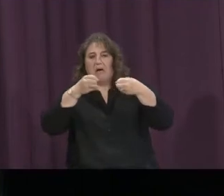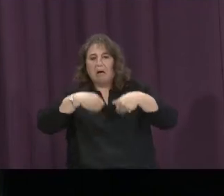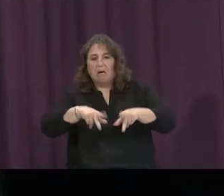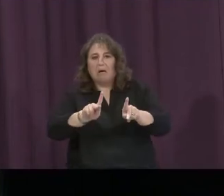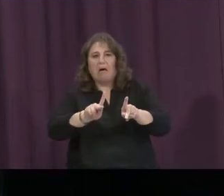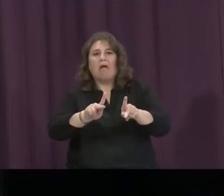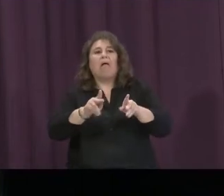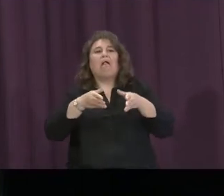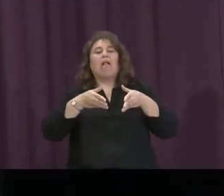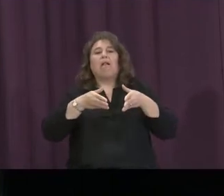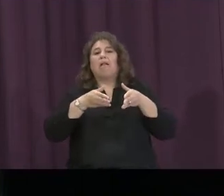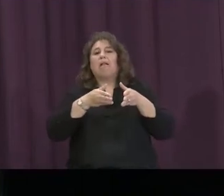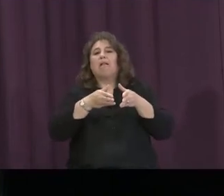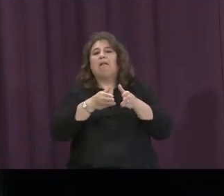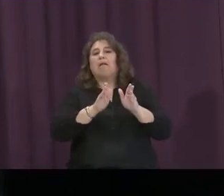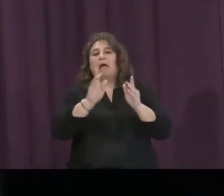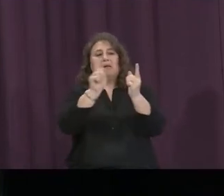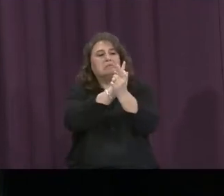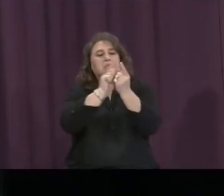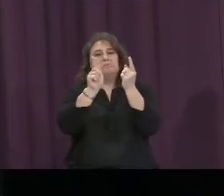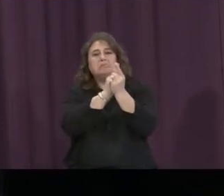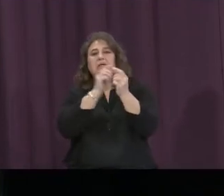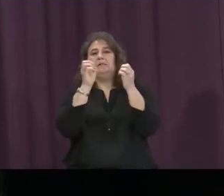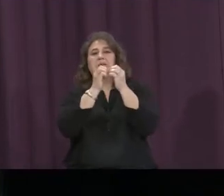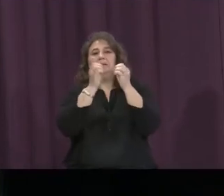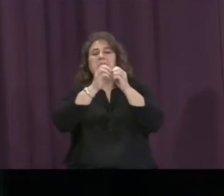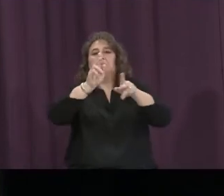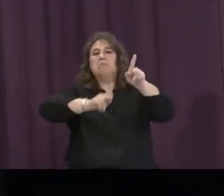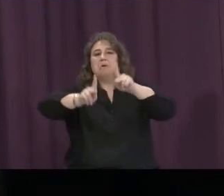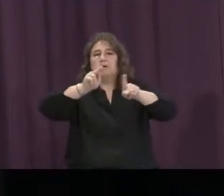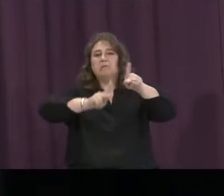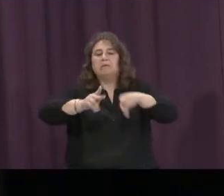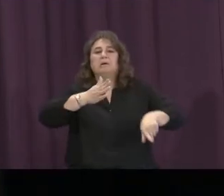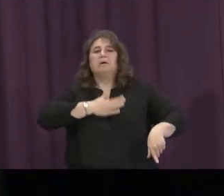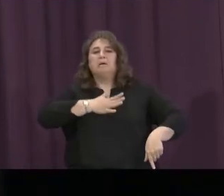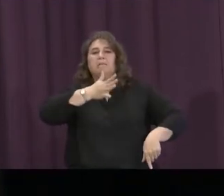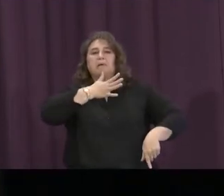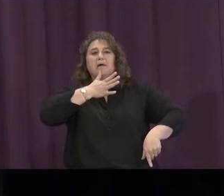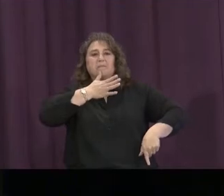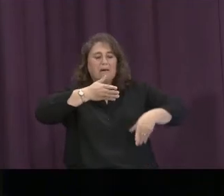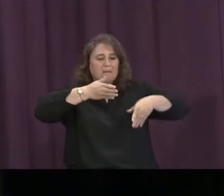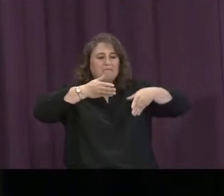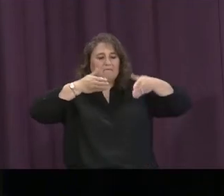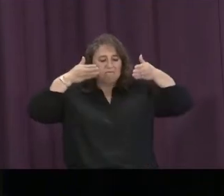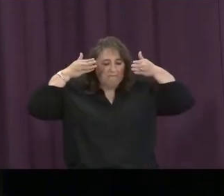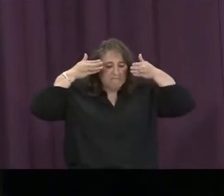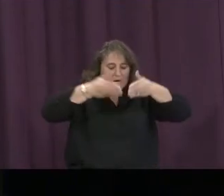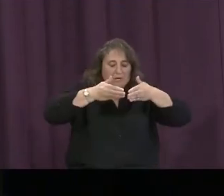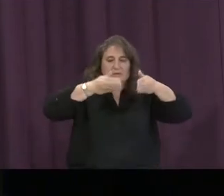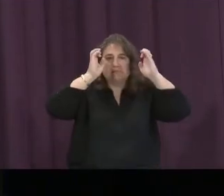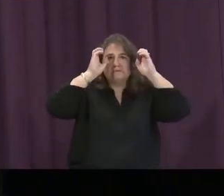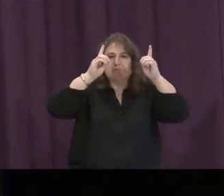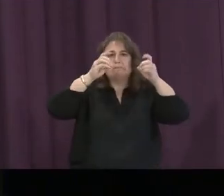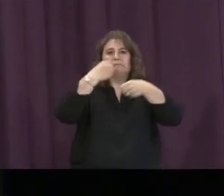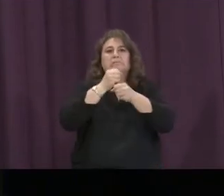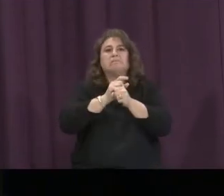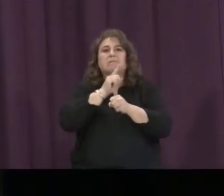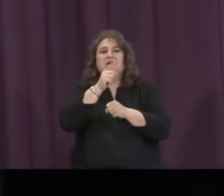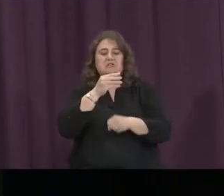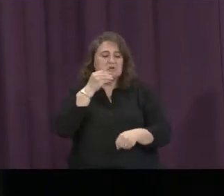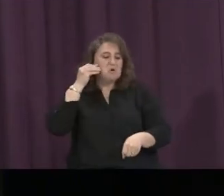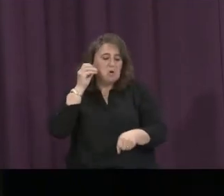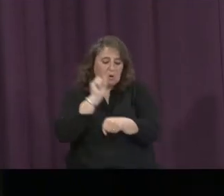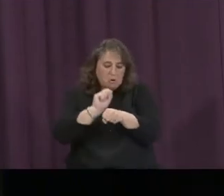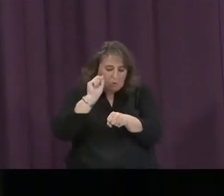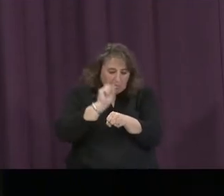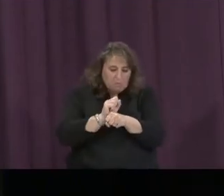open up to different groups of people. And, uh, my mother really focused on education and making sure that we did our homework